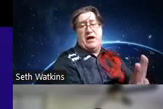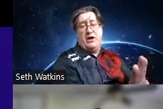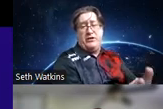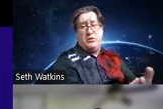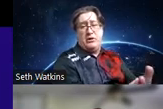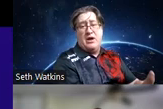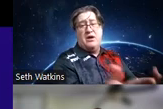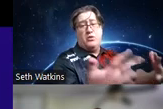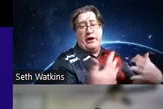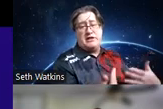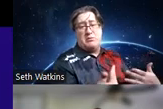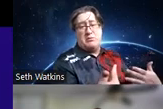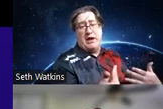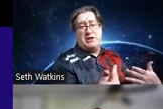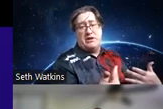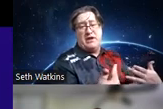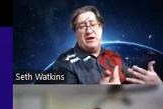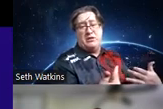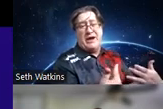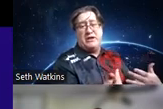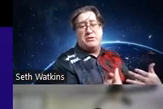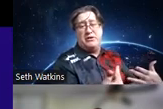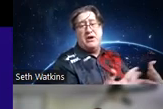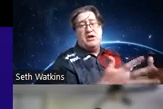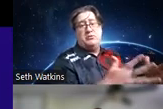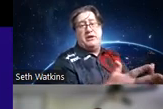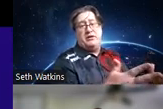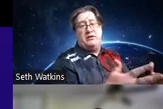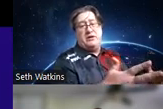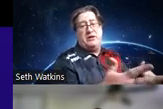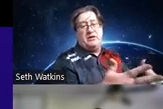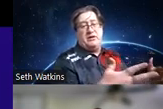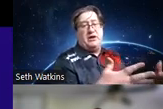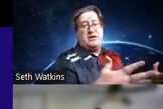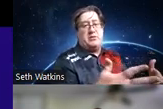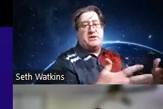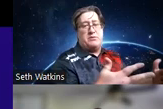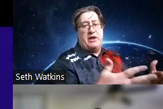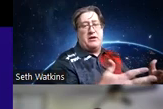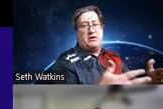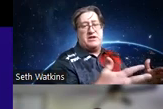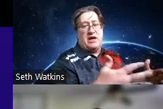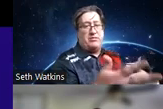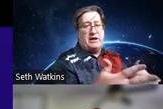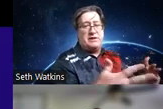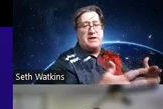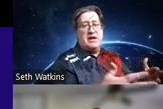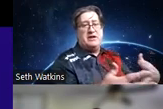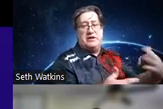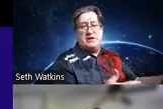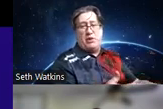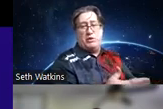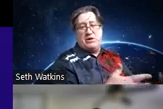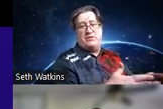Colorado Health Network where I get some of my HIV care and management, but there needs to be some like safe places